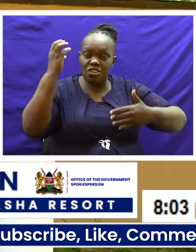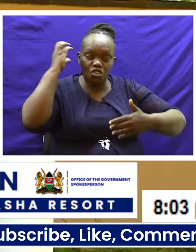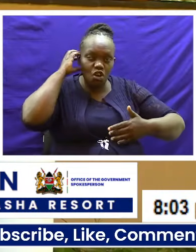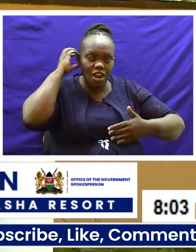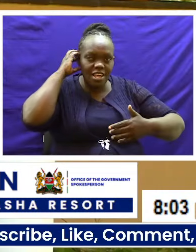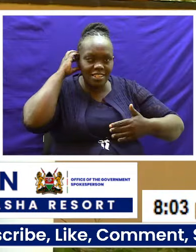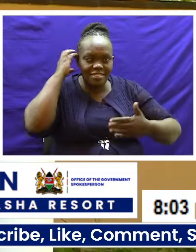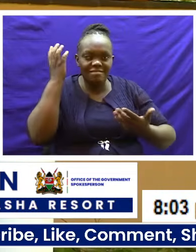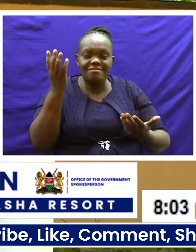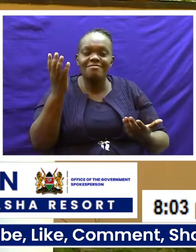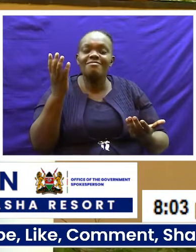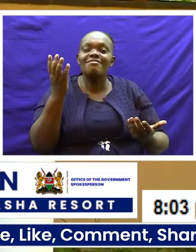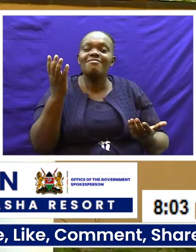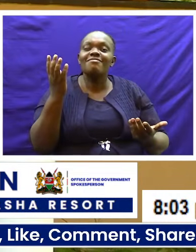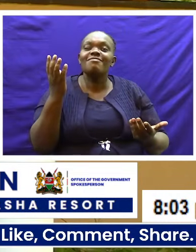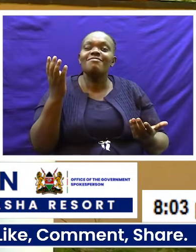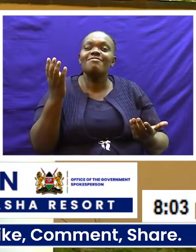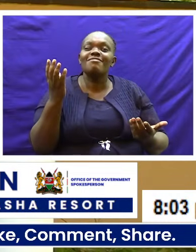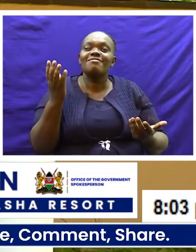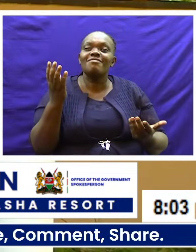Colleges,